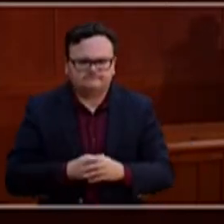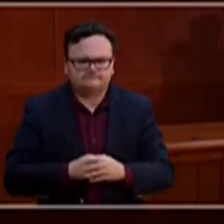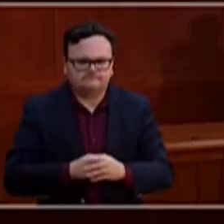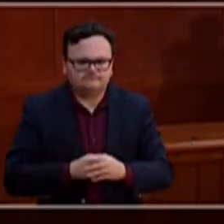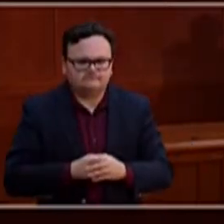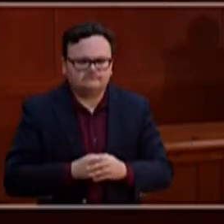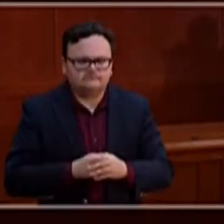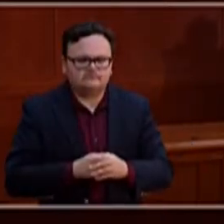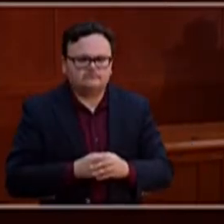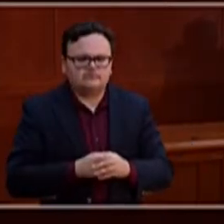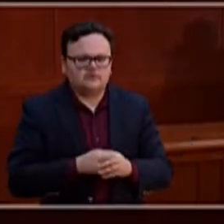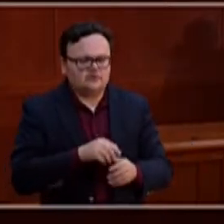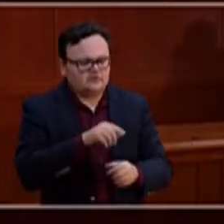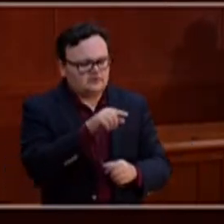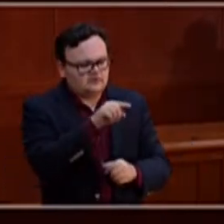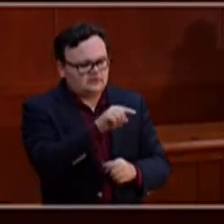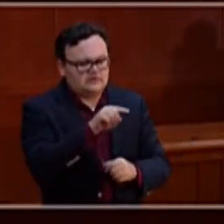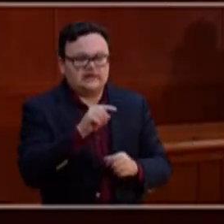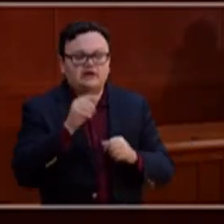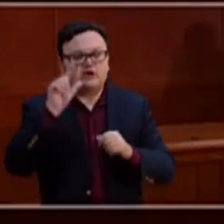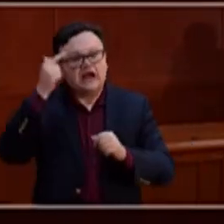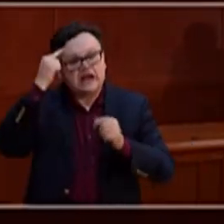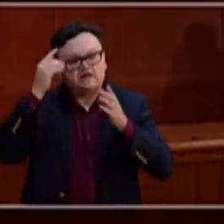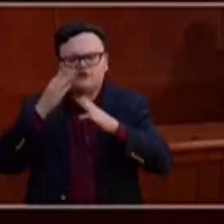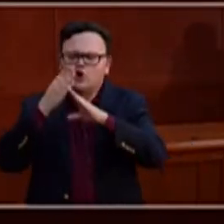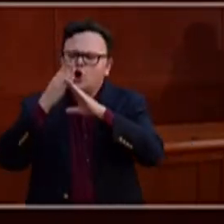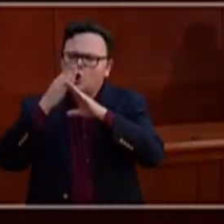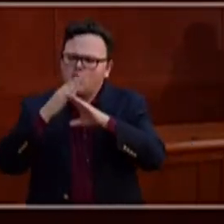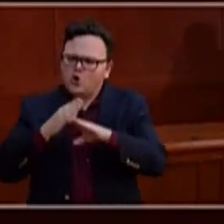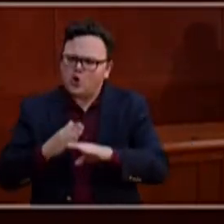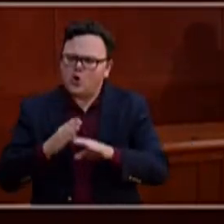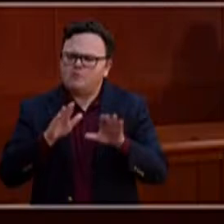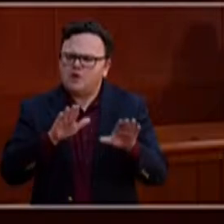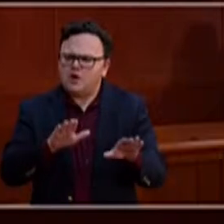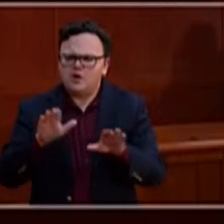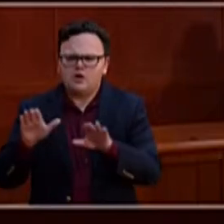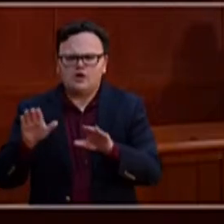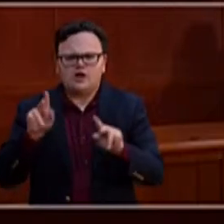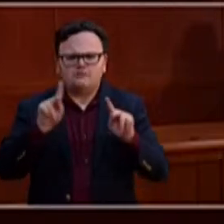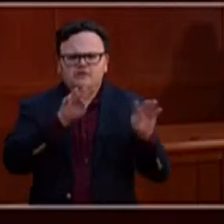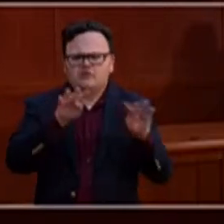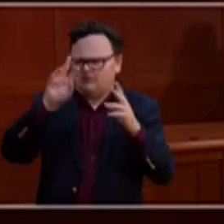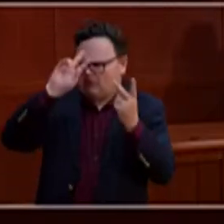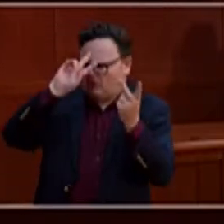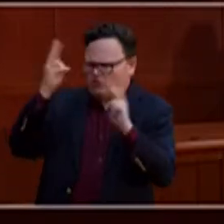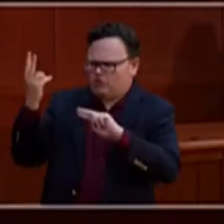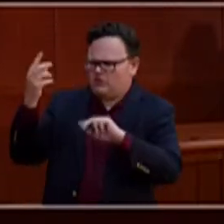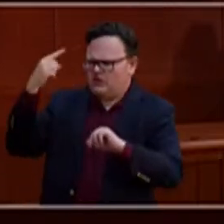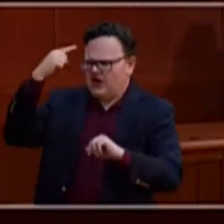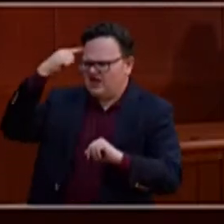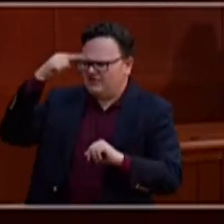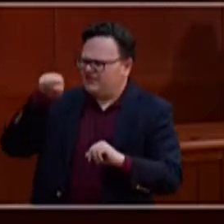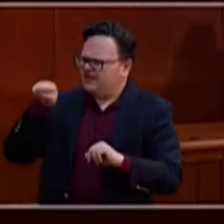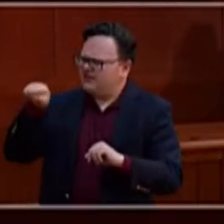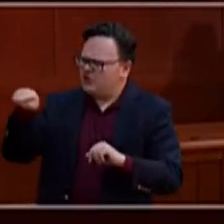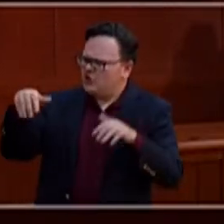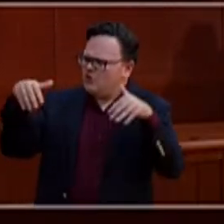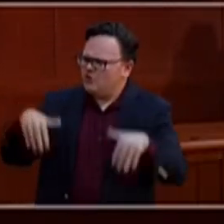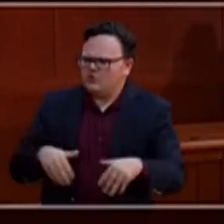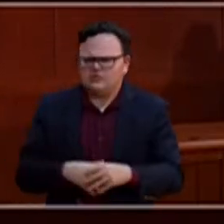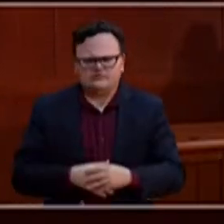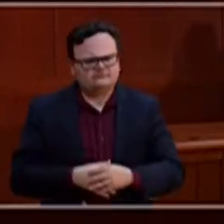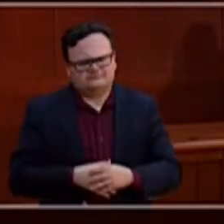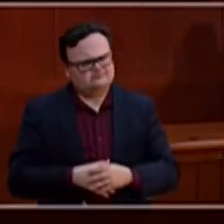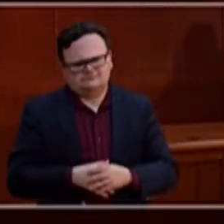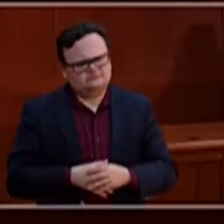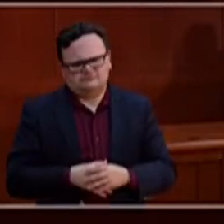calm with a lack of concern or commitment, because every single day we have been